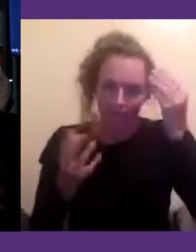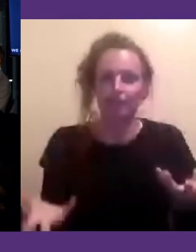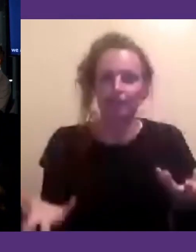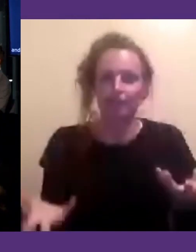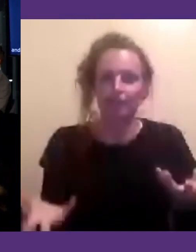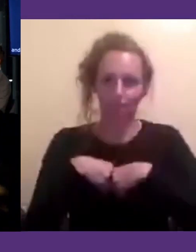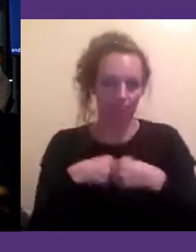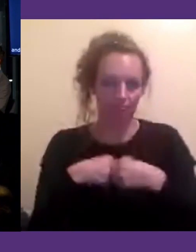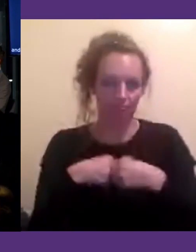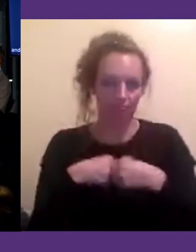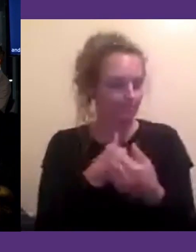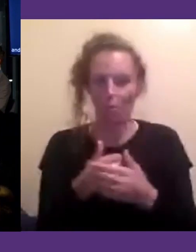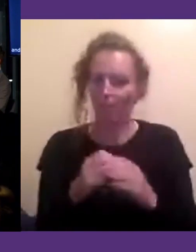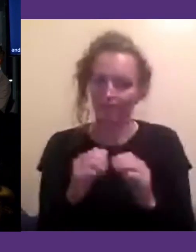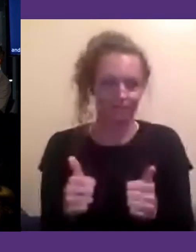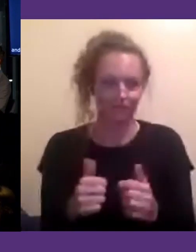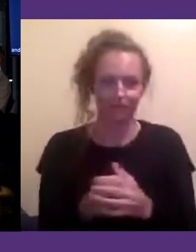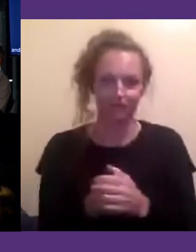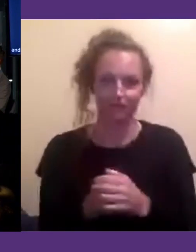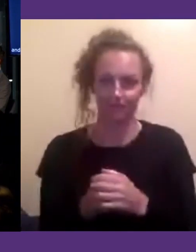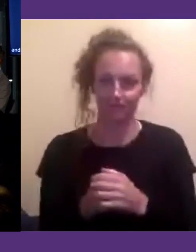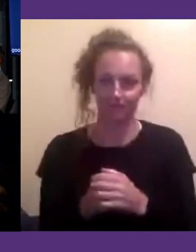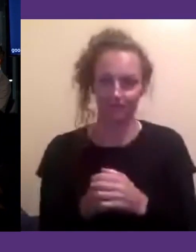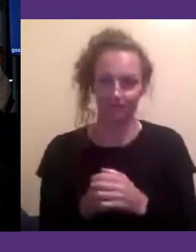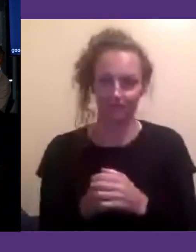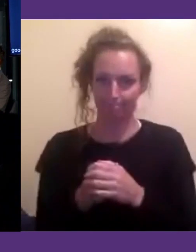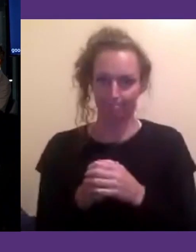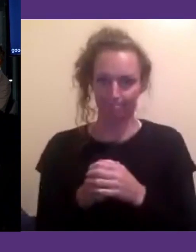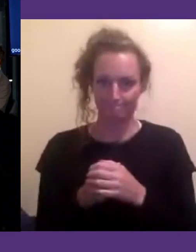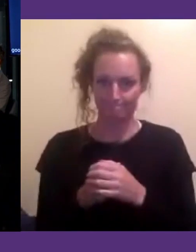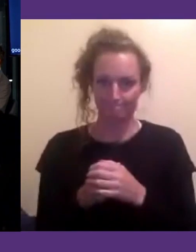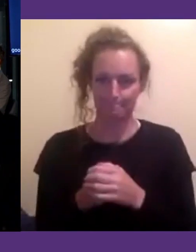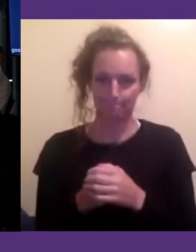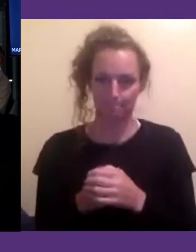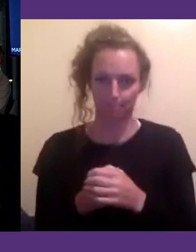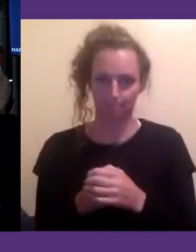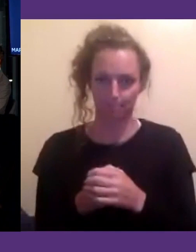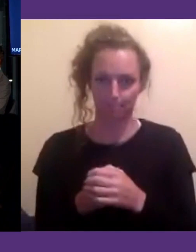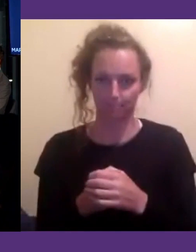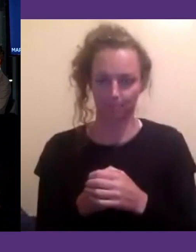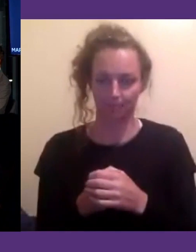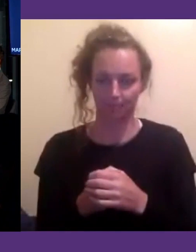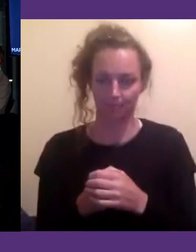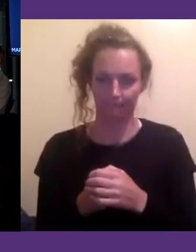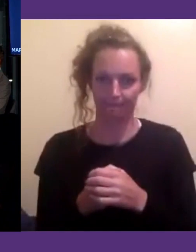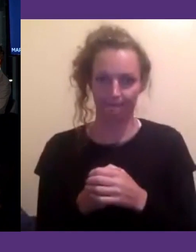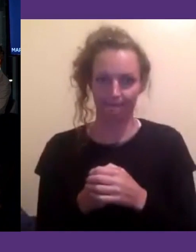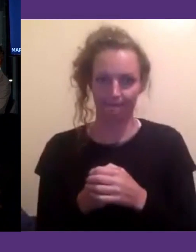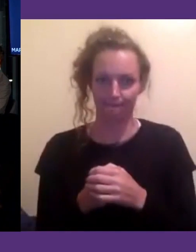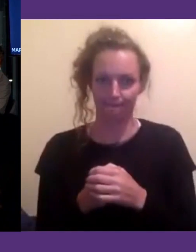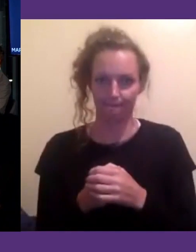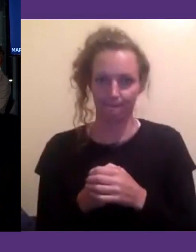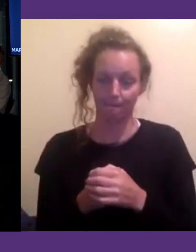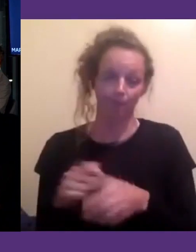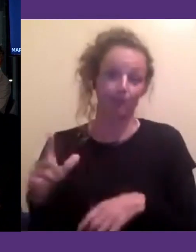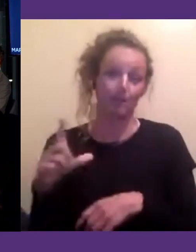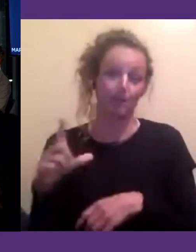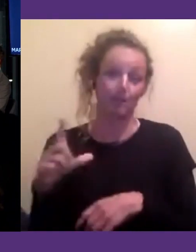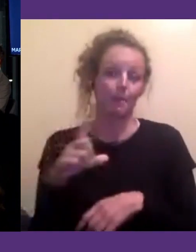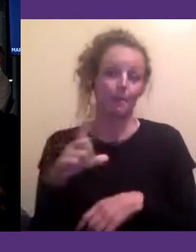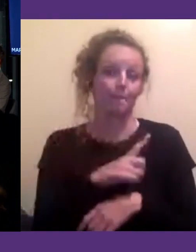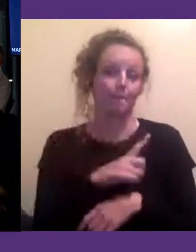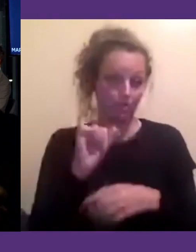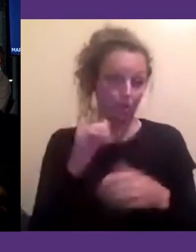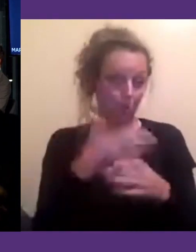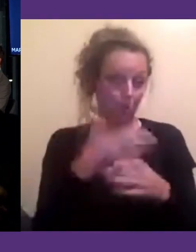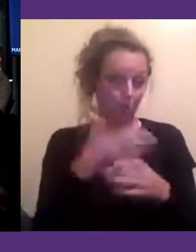you the work you're doing, because it is in multimedia, you are working in several, you know, you're able from one format to another,